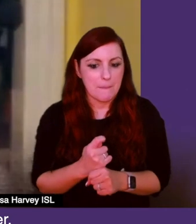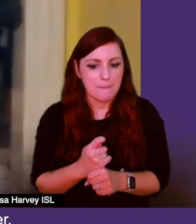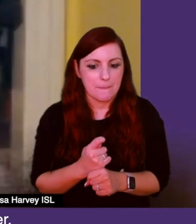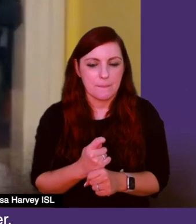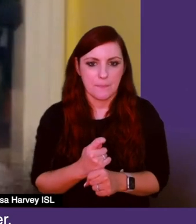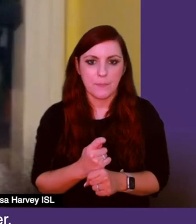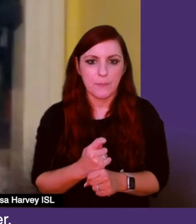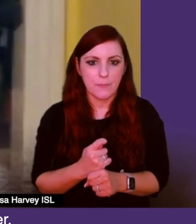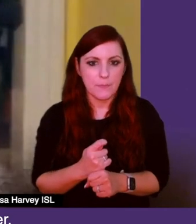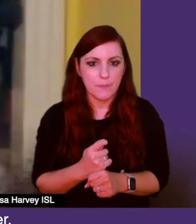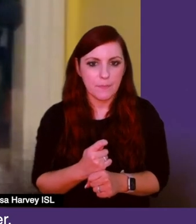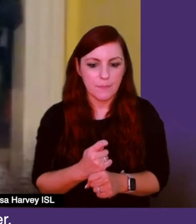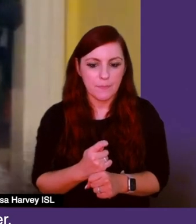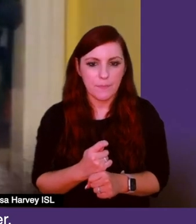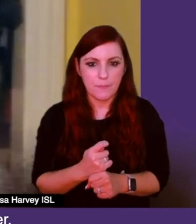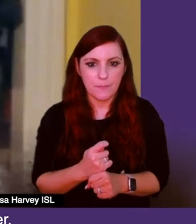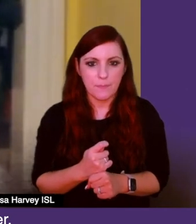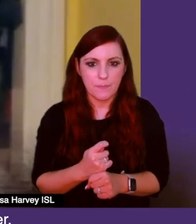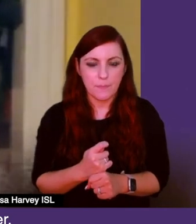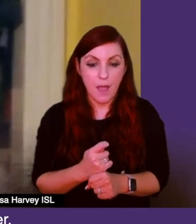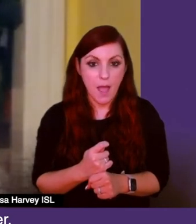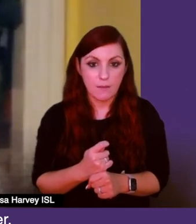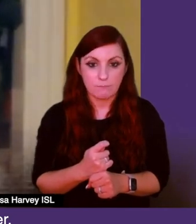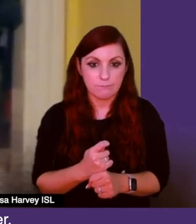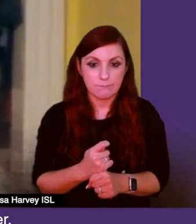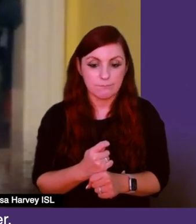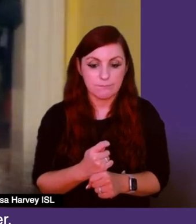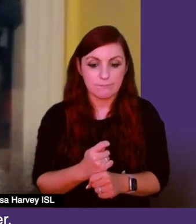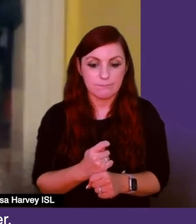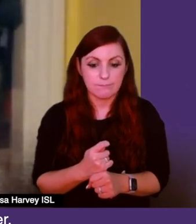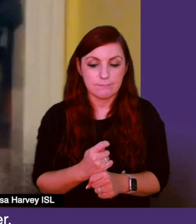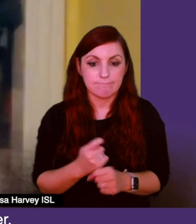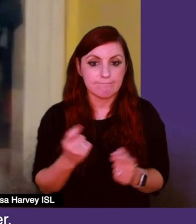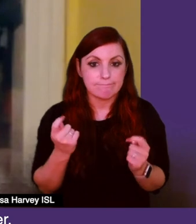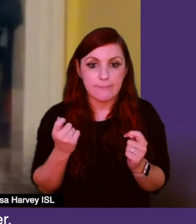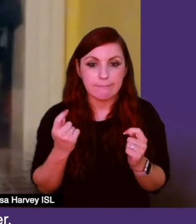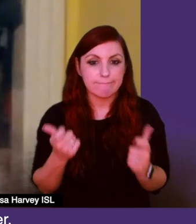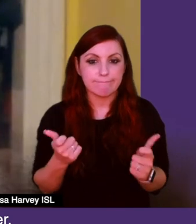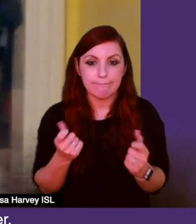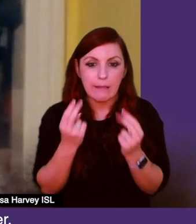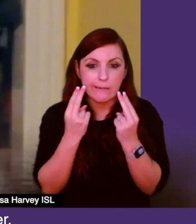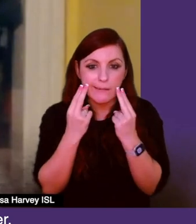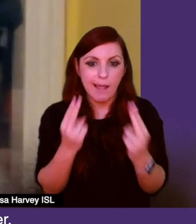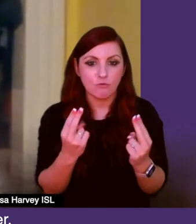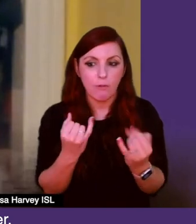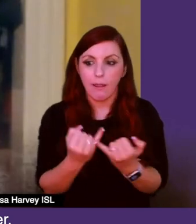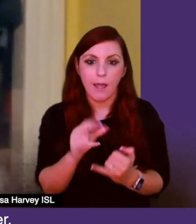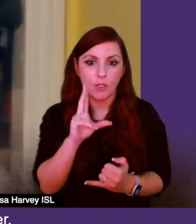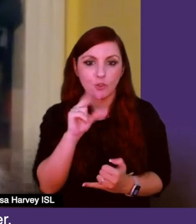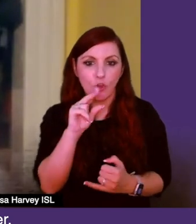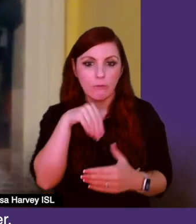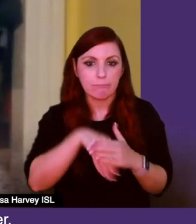time. I took it to it like a